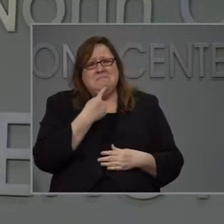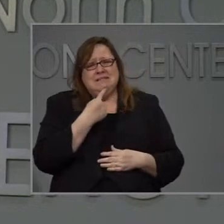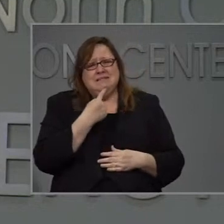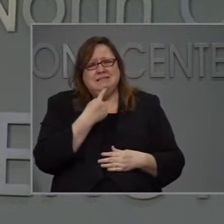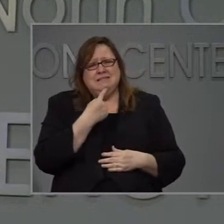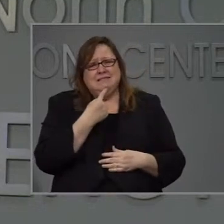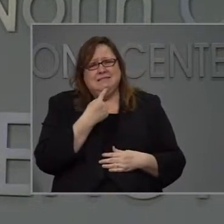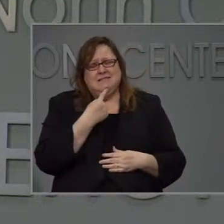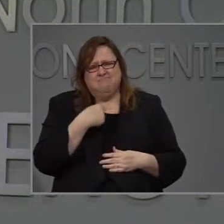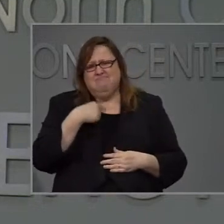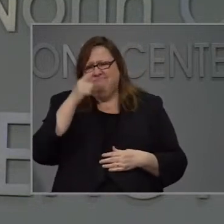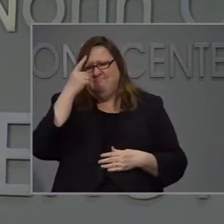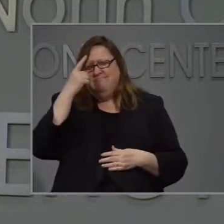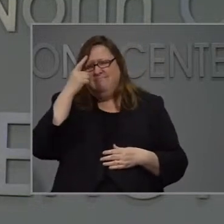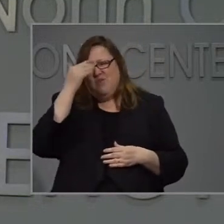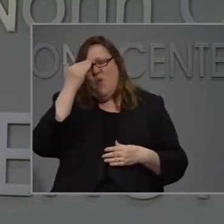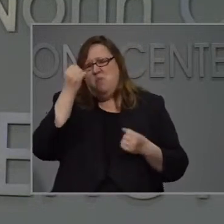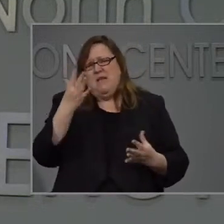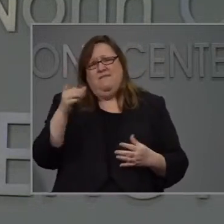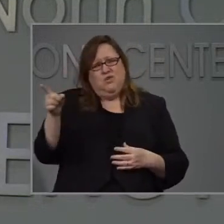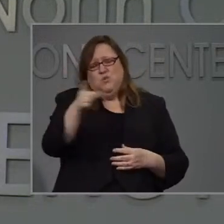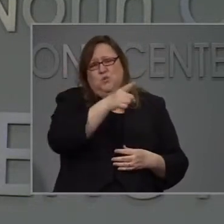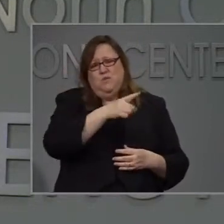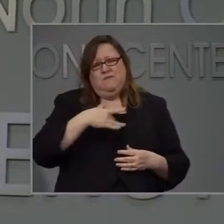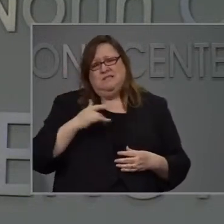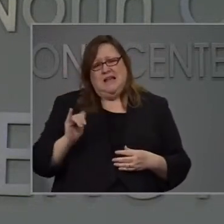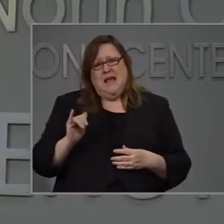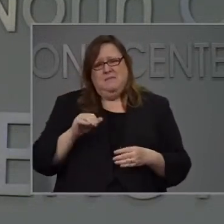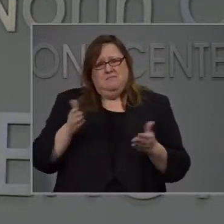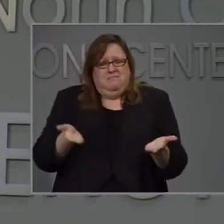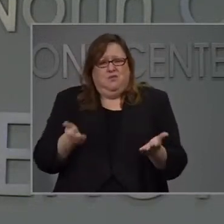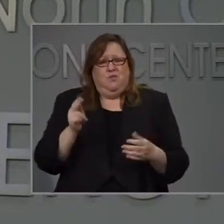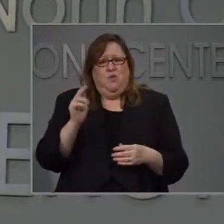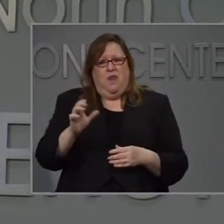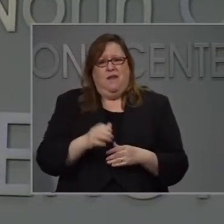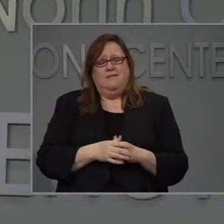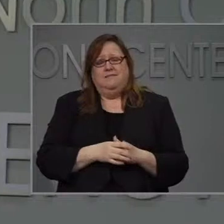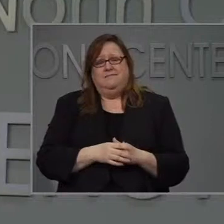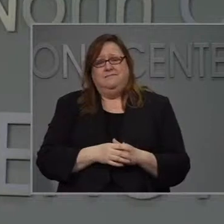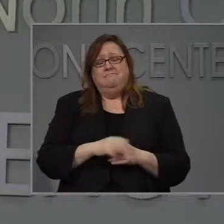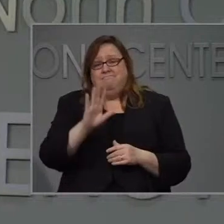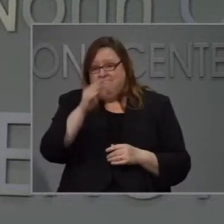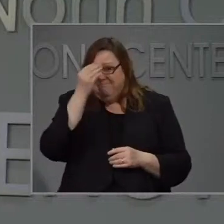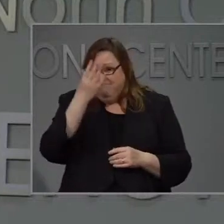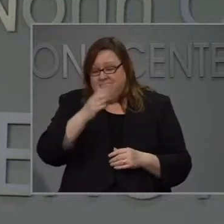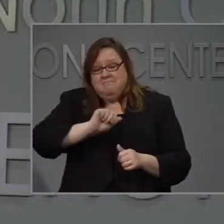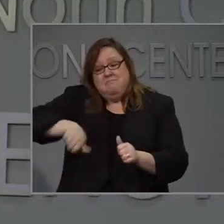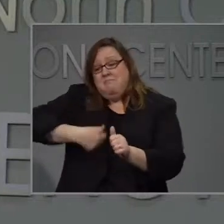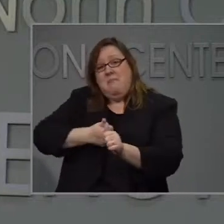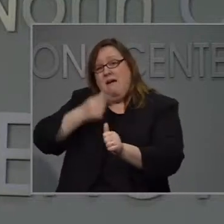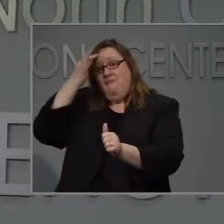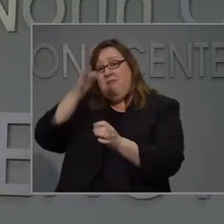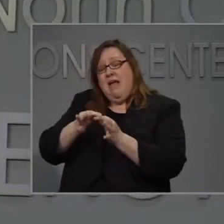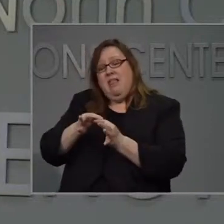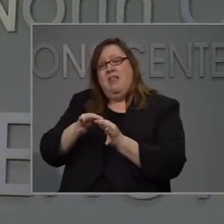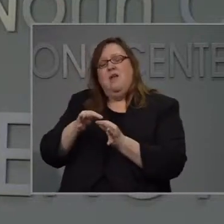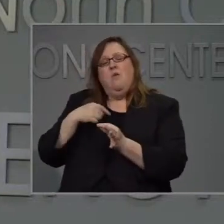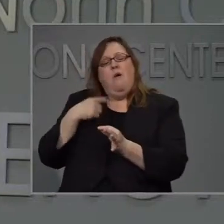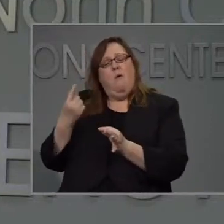Carolinians. One fundamental tenet of faith is to care for and love one